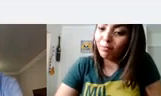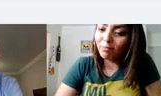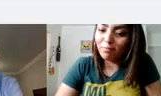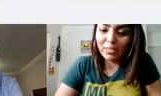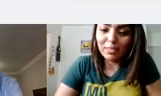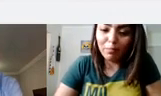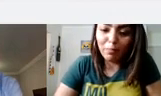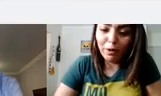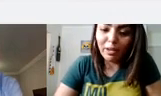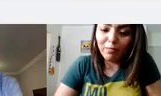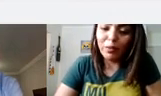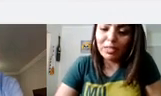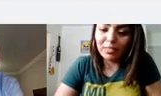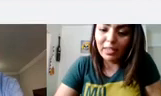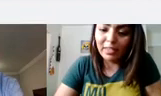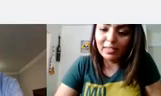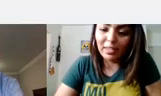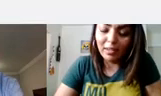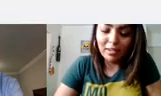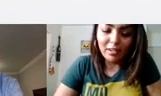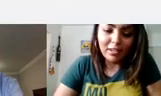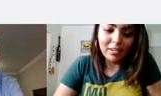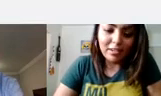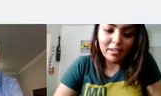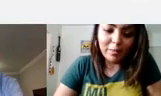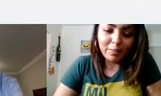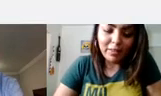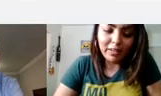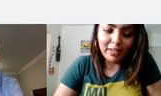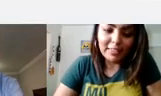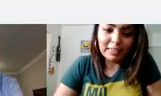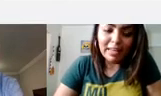want to, just put evaluation as a